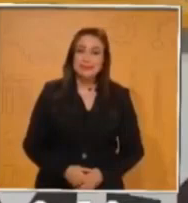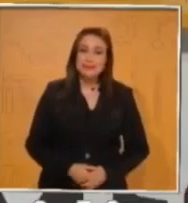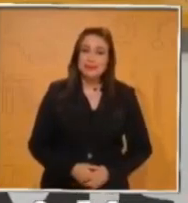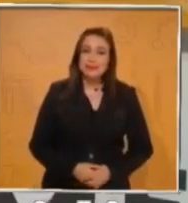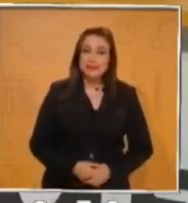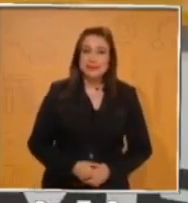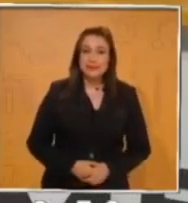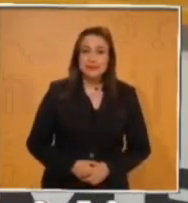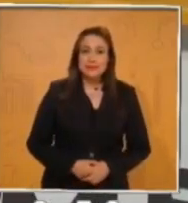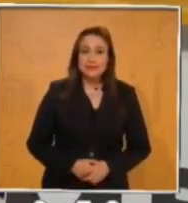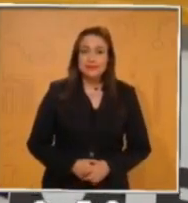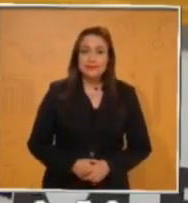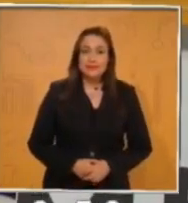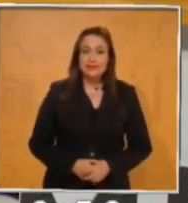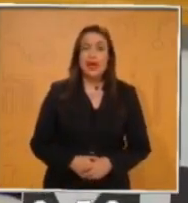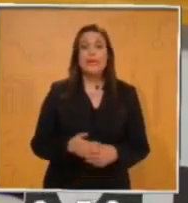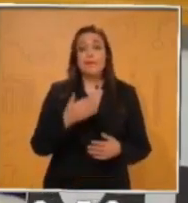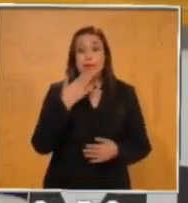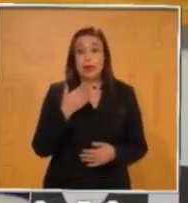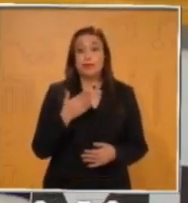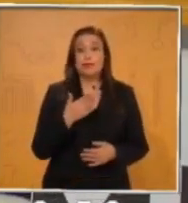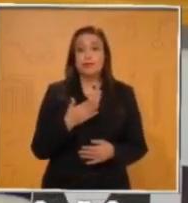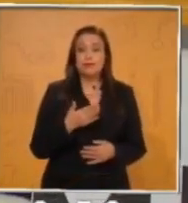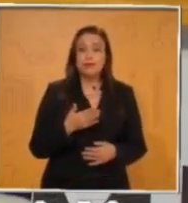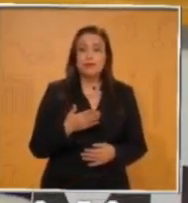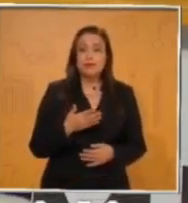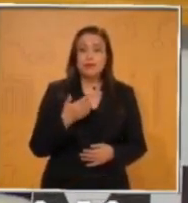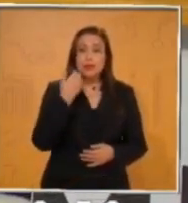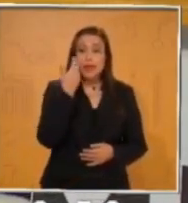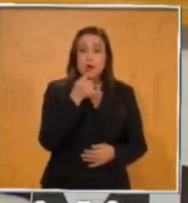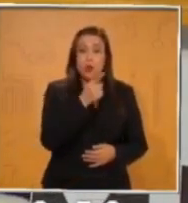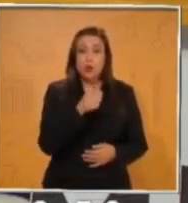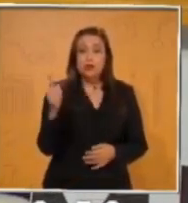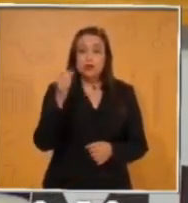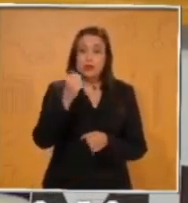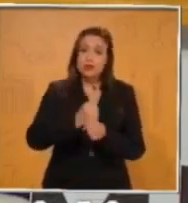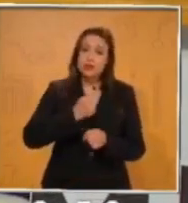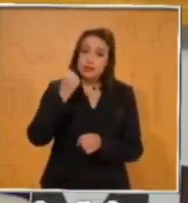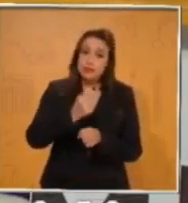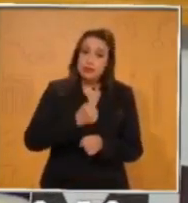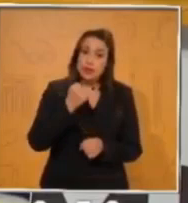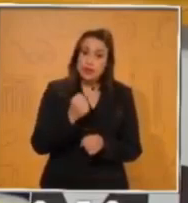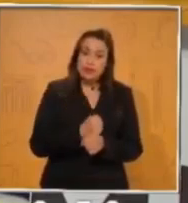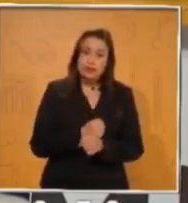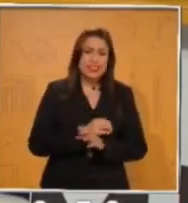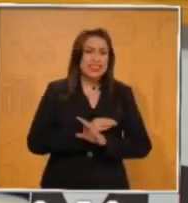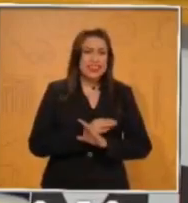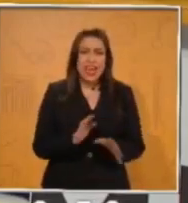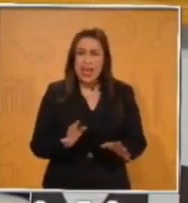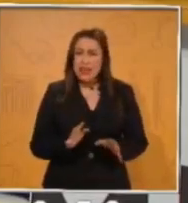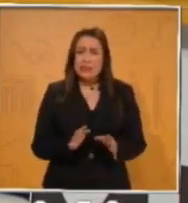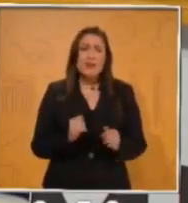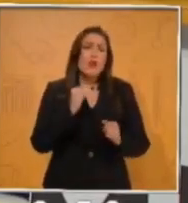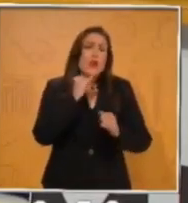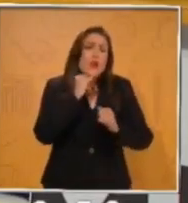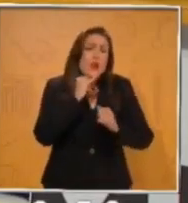Well, I want you to practice it just for the last time.